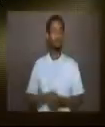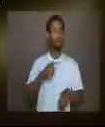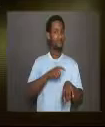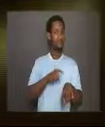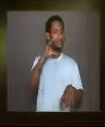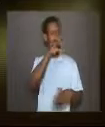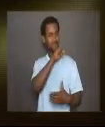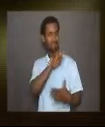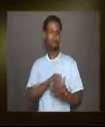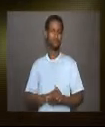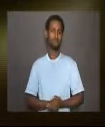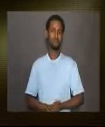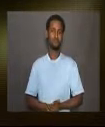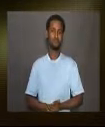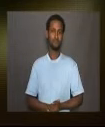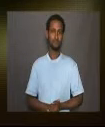Time's up.